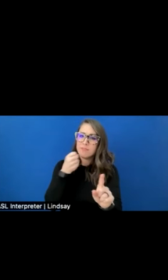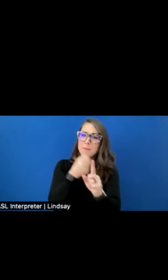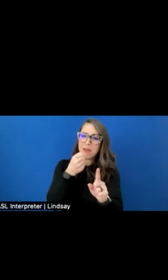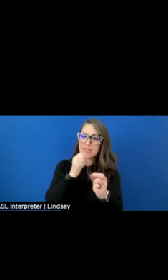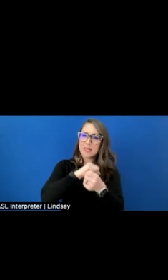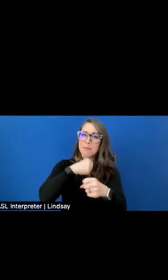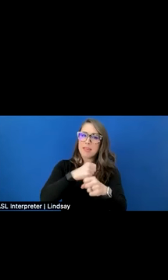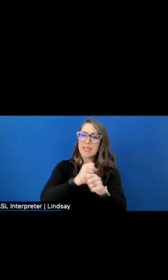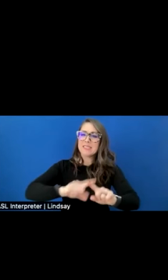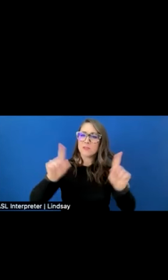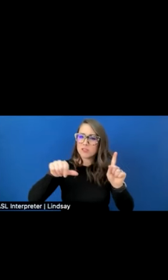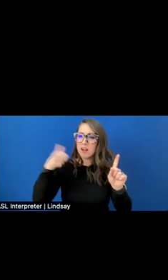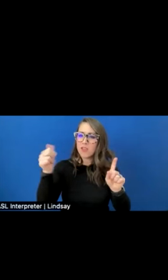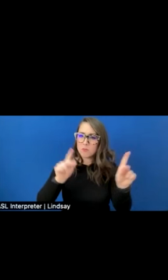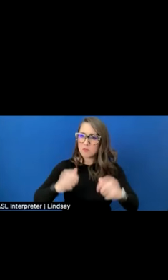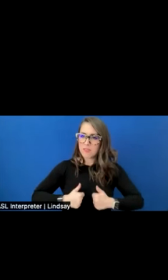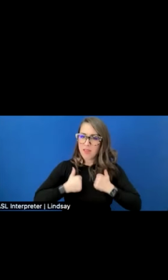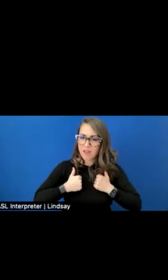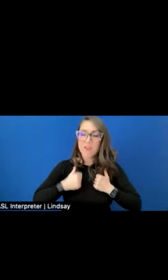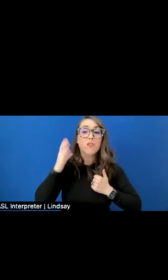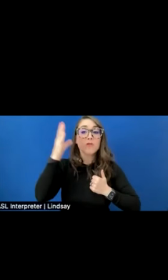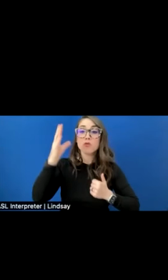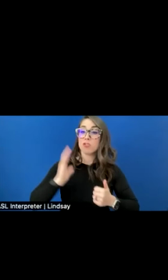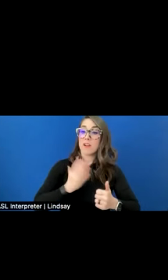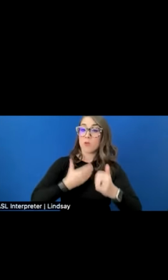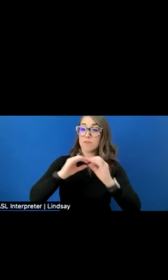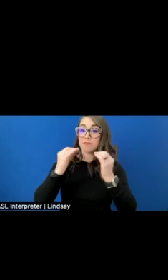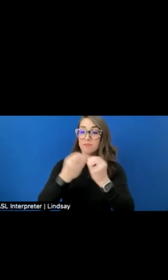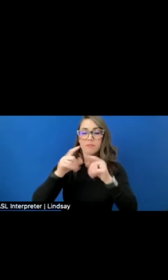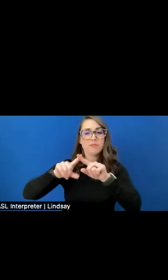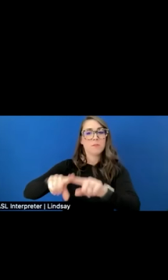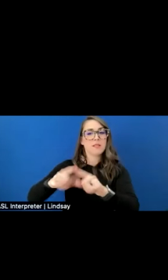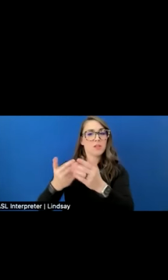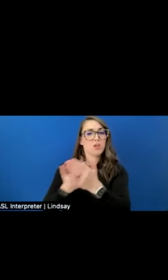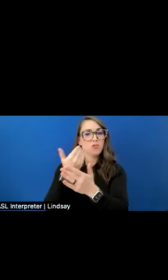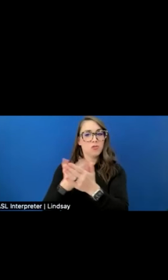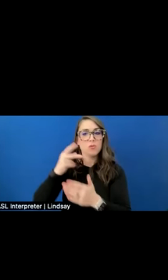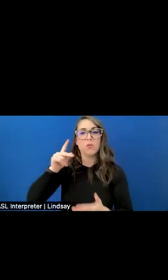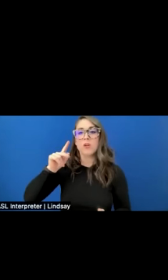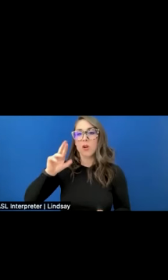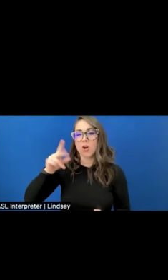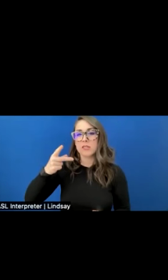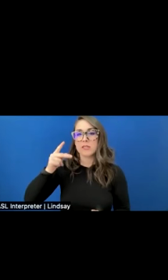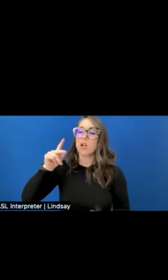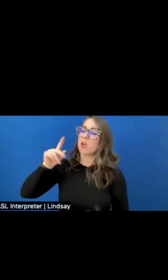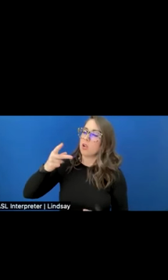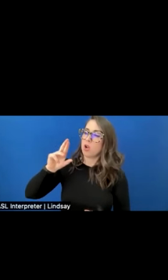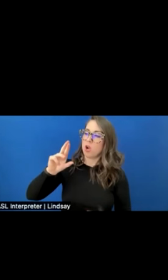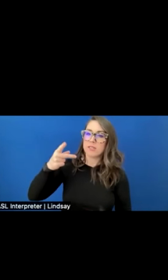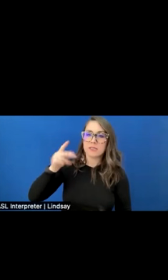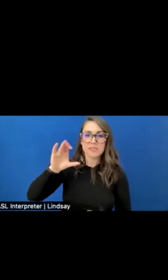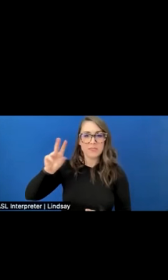The future of PCAFPD depends on new RPCVs like our board member, Nick Spalt, who returned from service in 2019. I was able to get a scholar